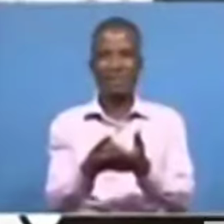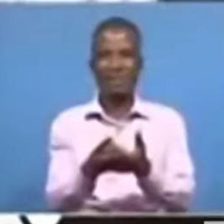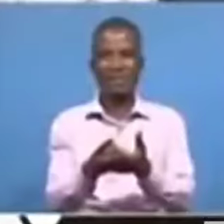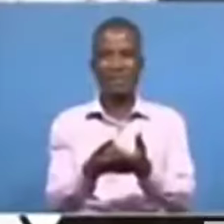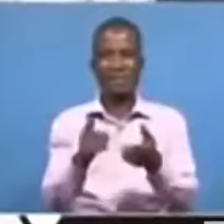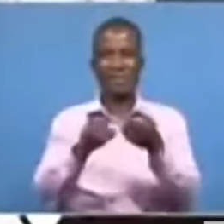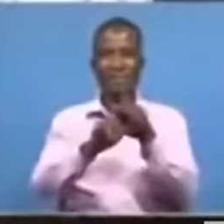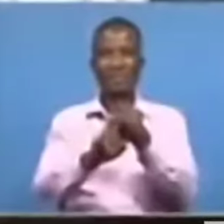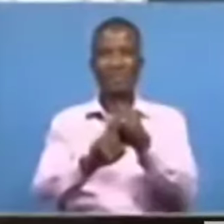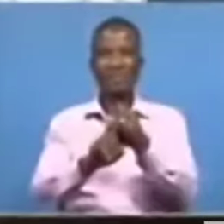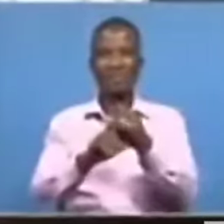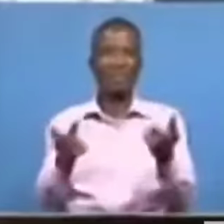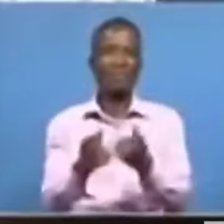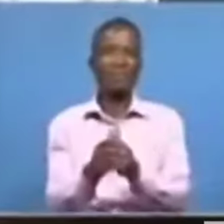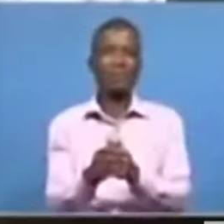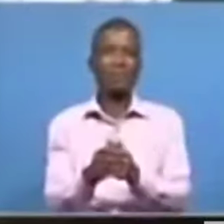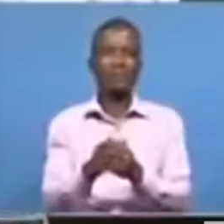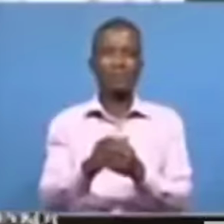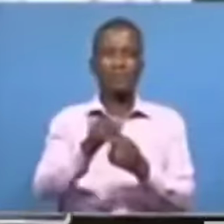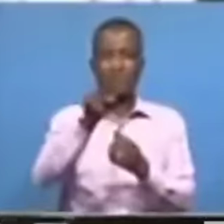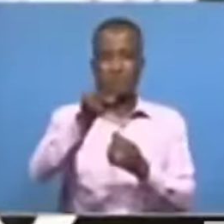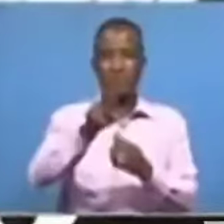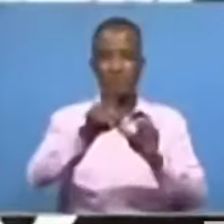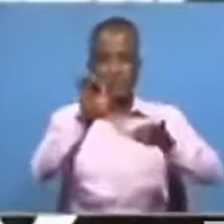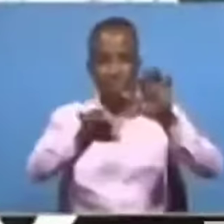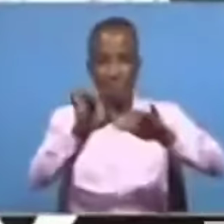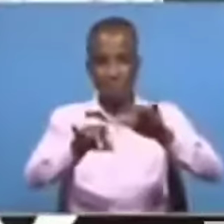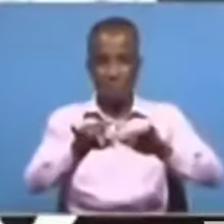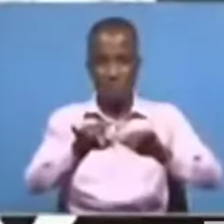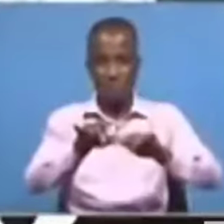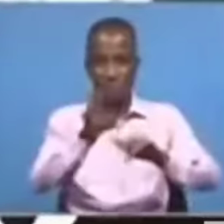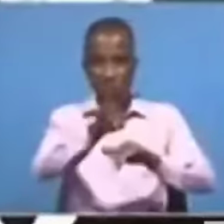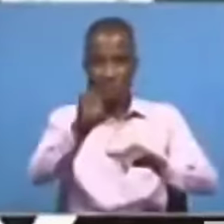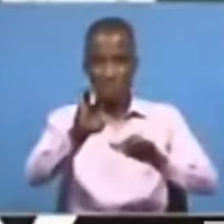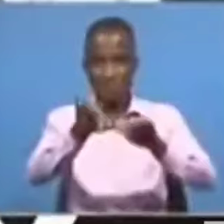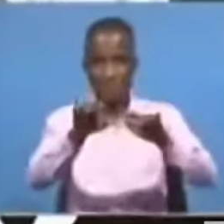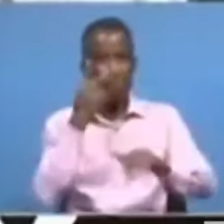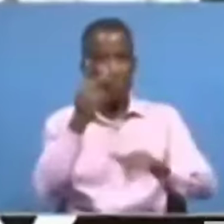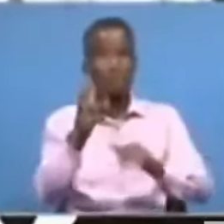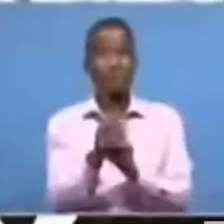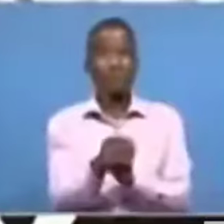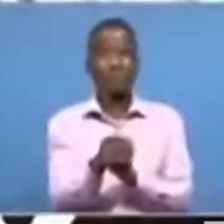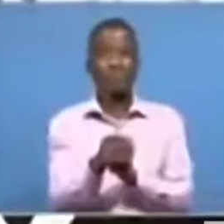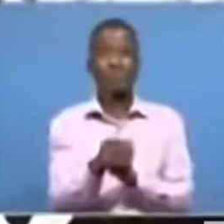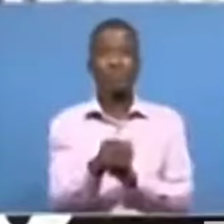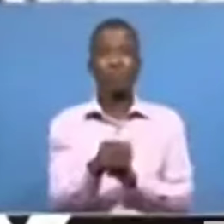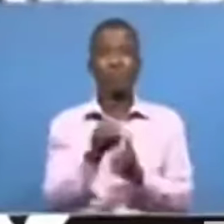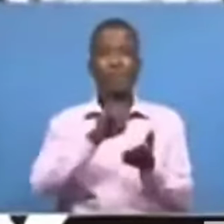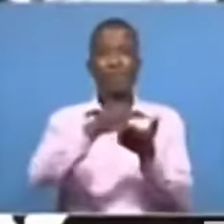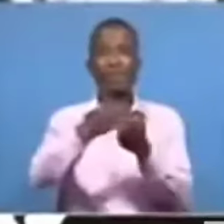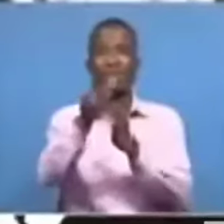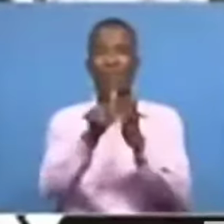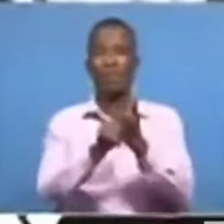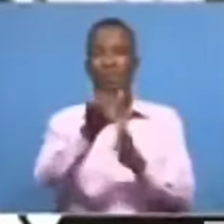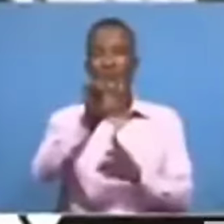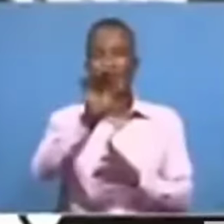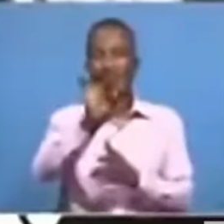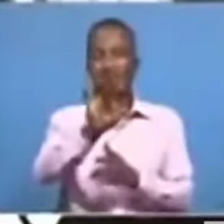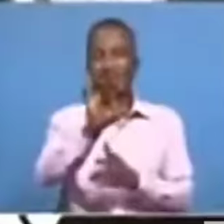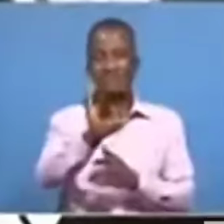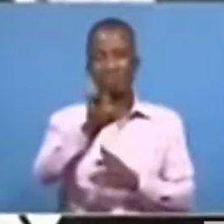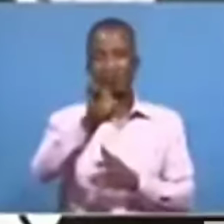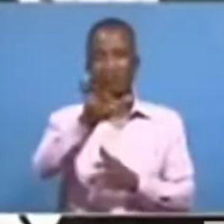all download the Evidence Act 1975 and read Section 72 for yourself. It says that,